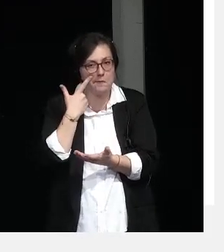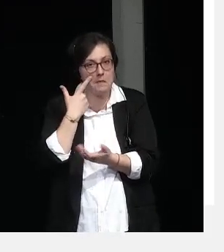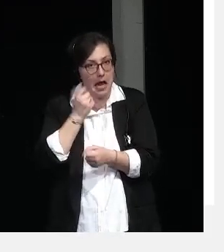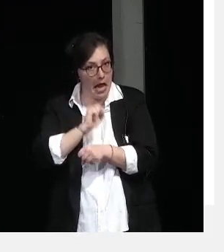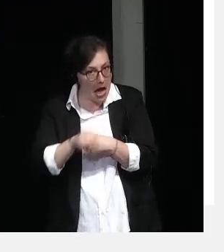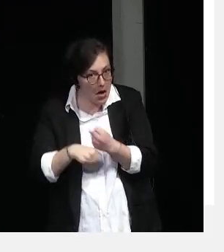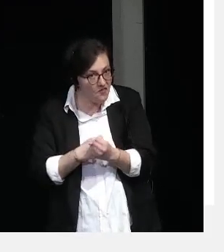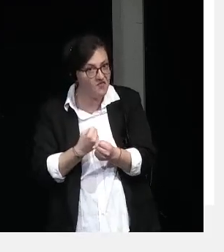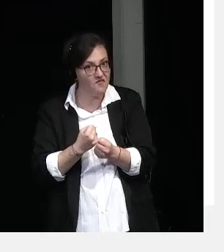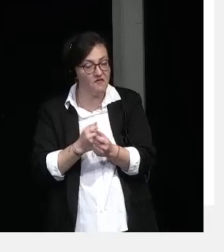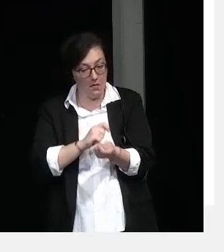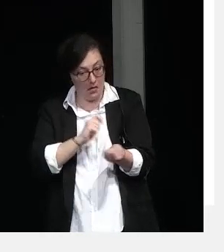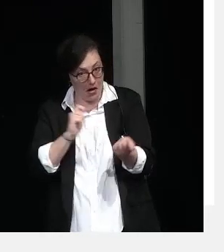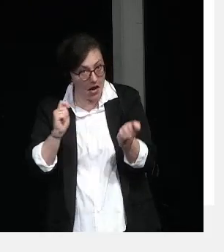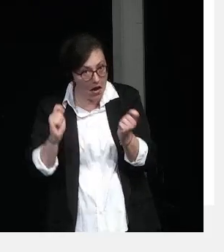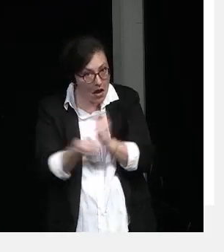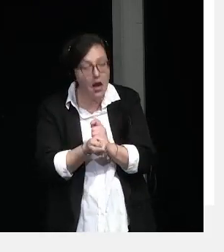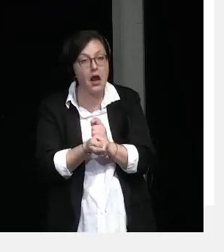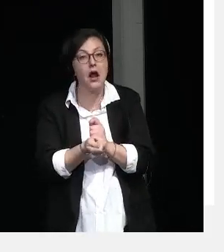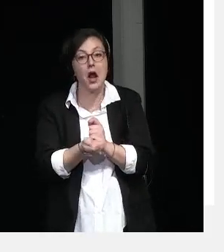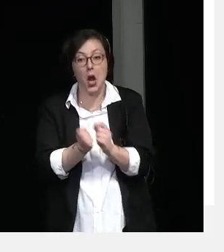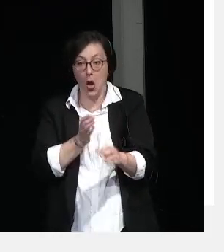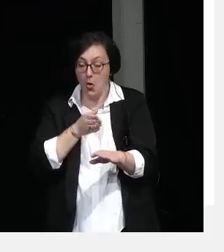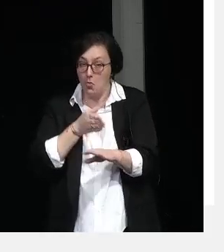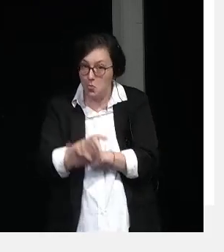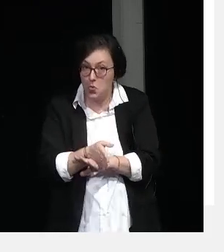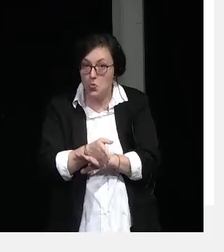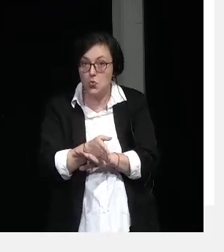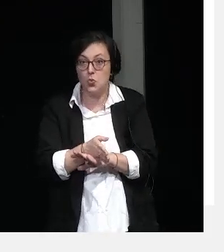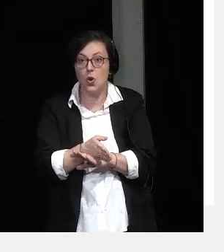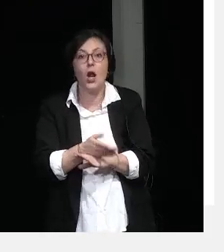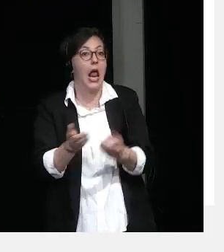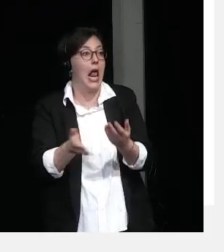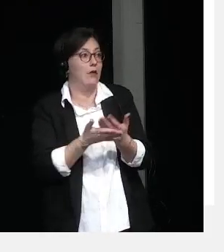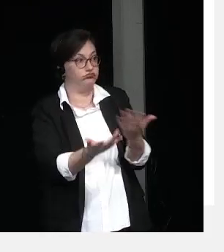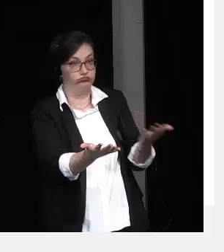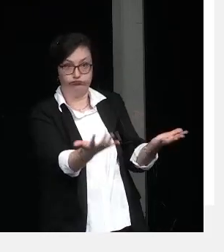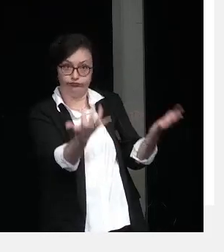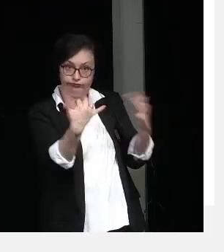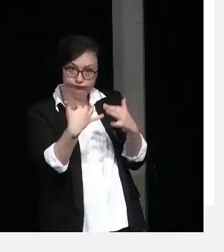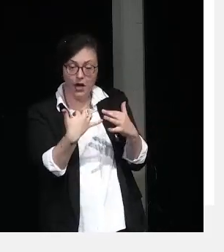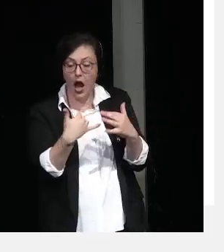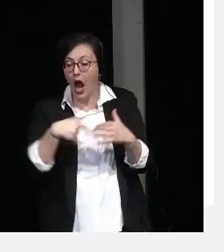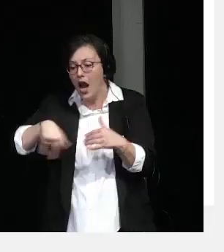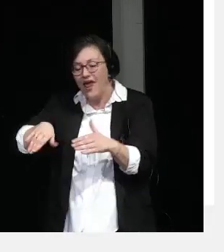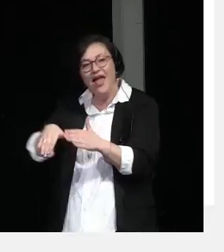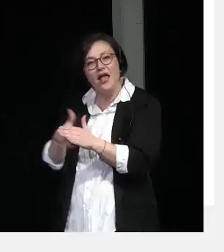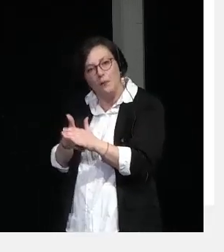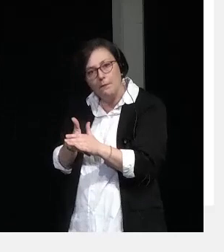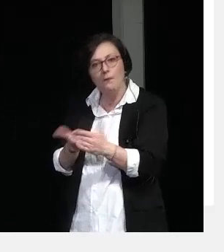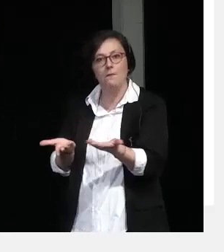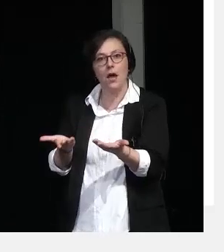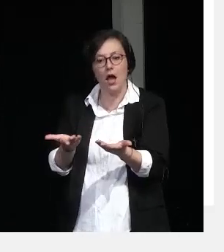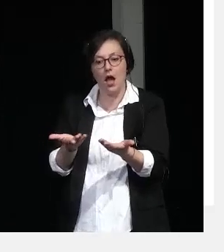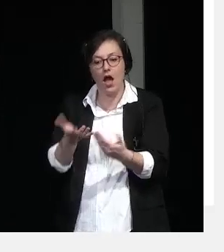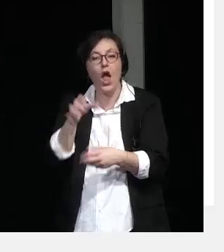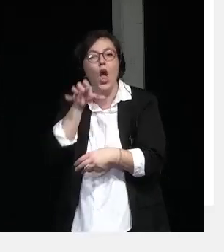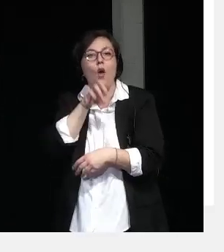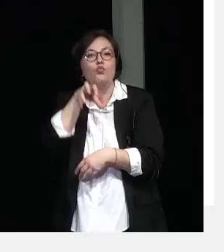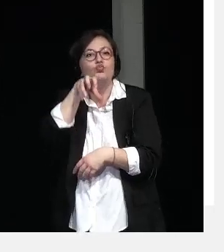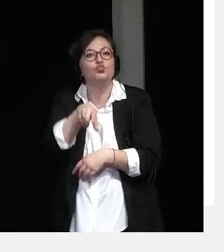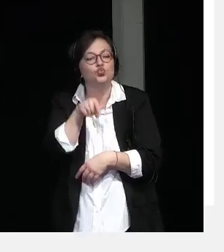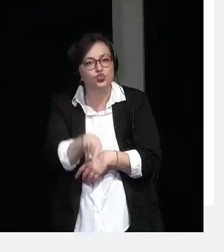staff, because that is often what is forgotten. And what I've kind of been discovering is we are so sort